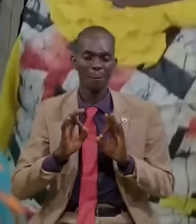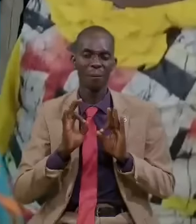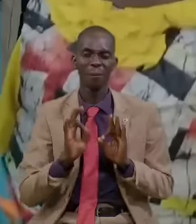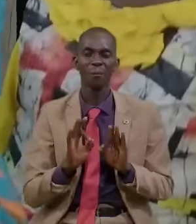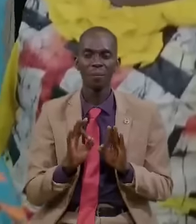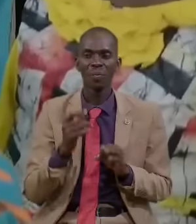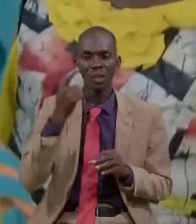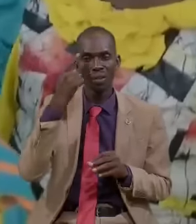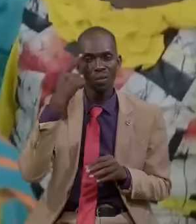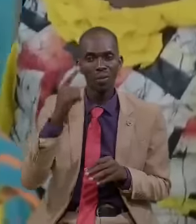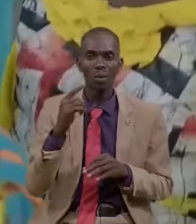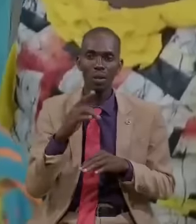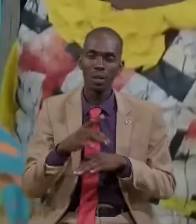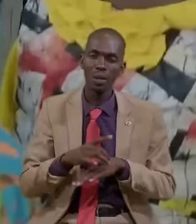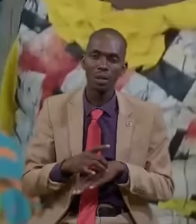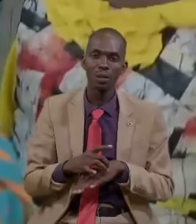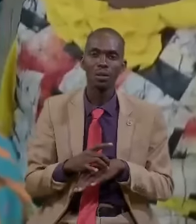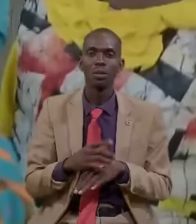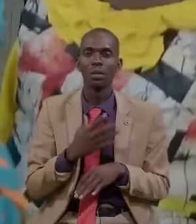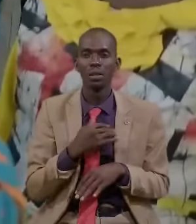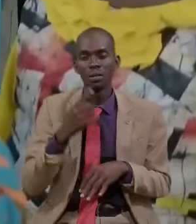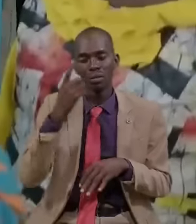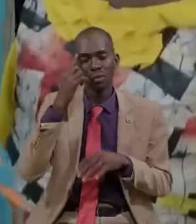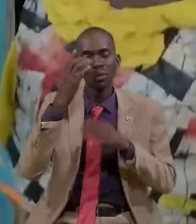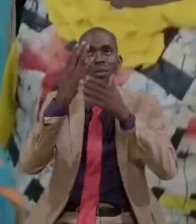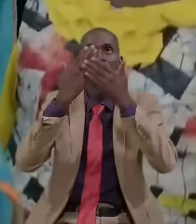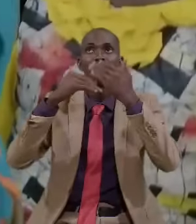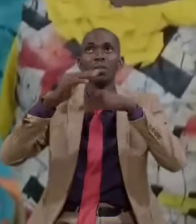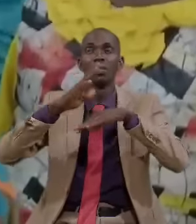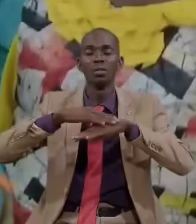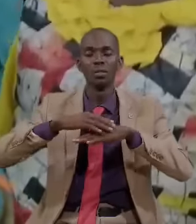earth and for heaven.